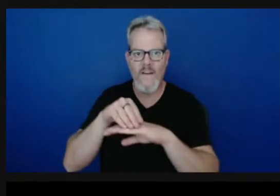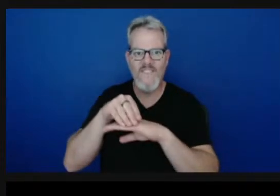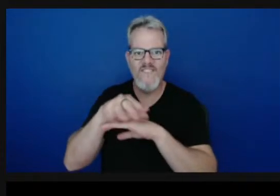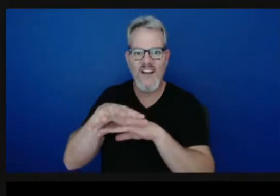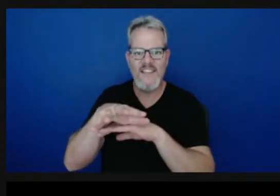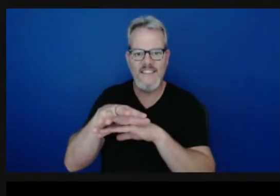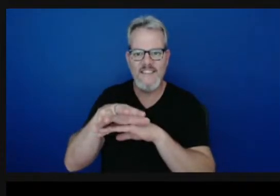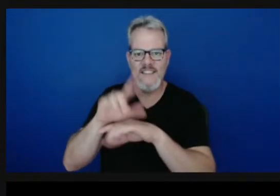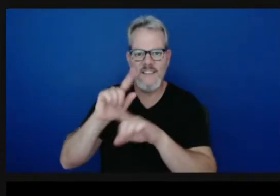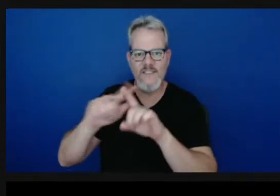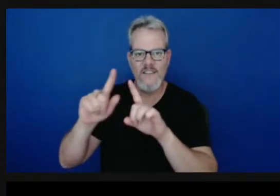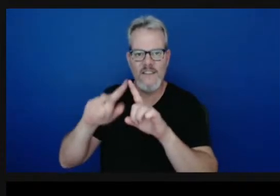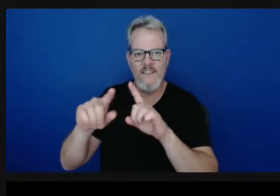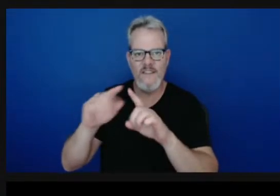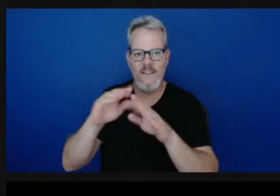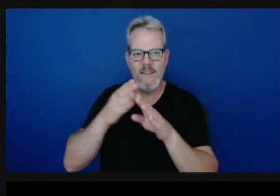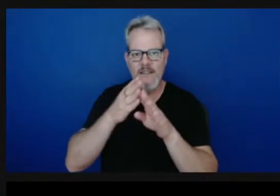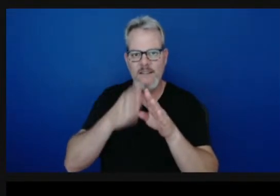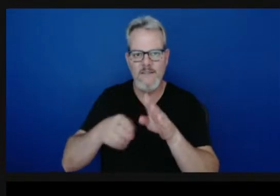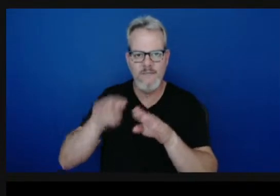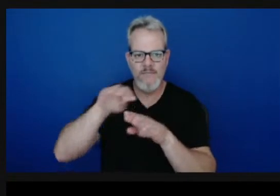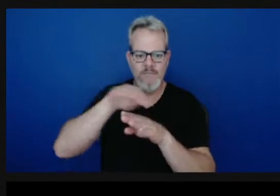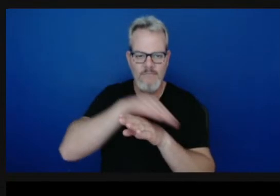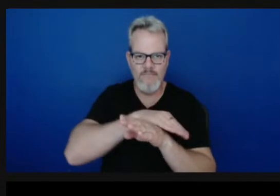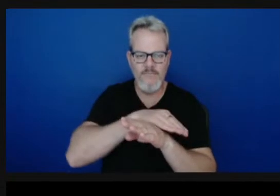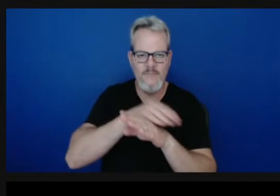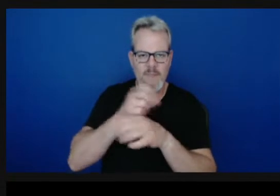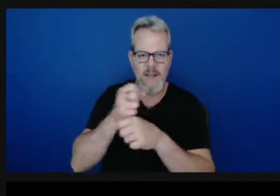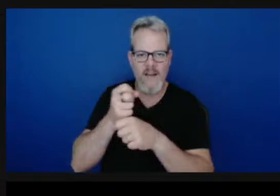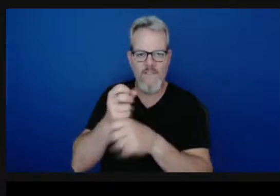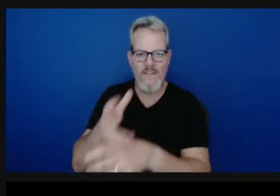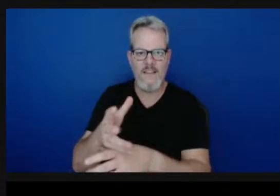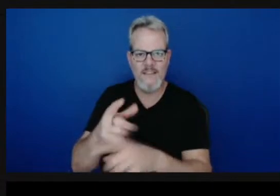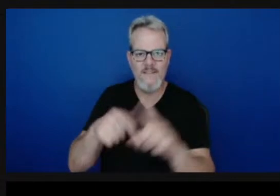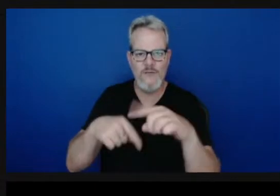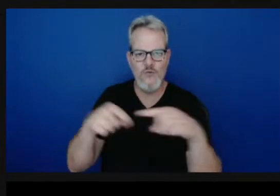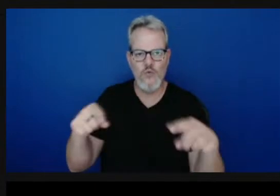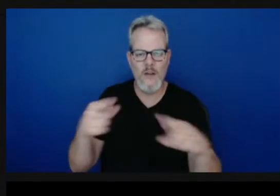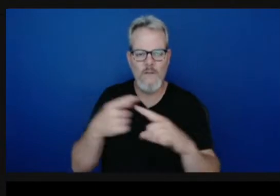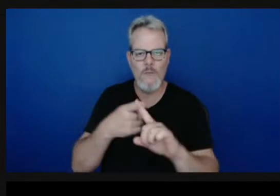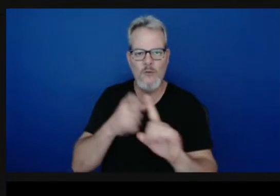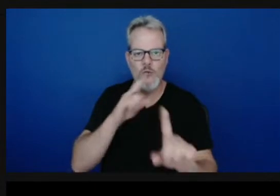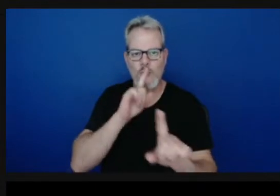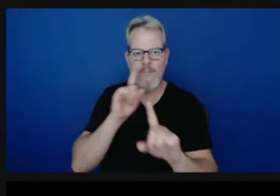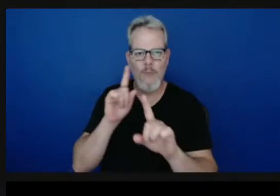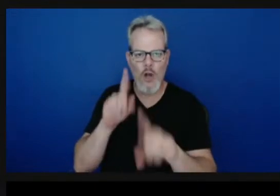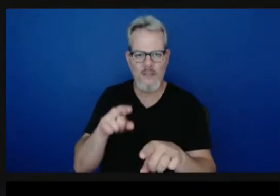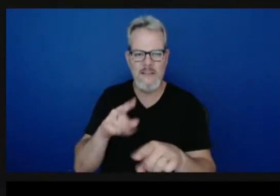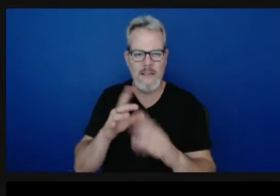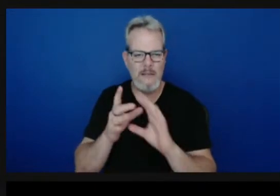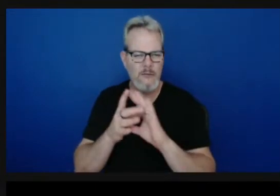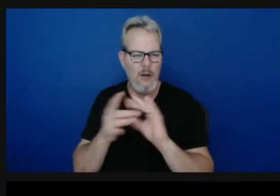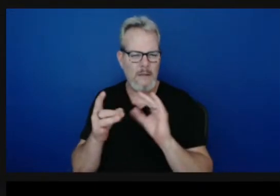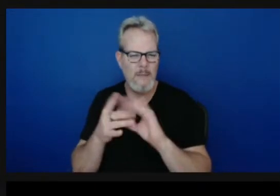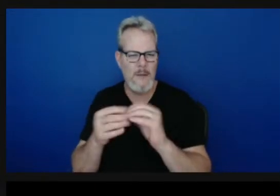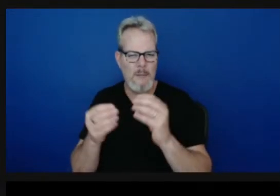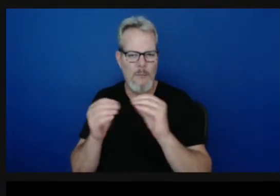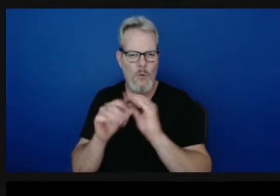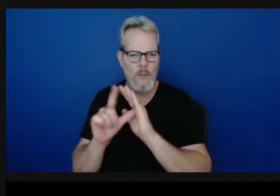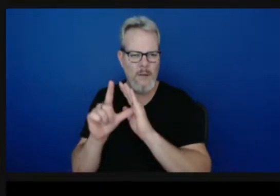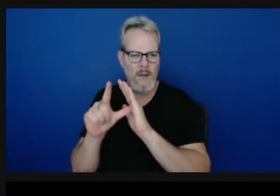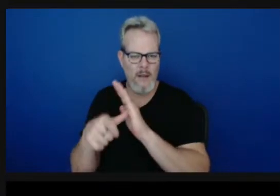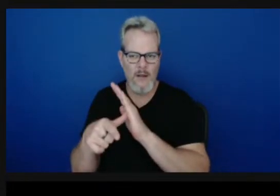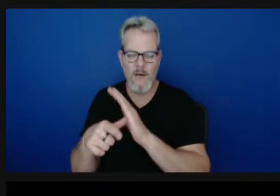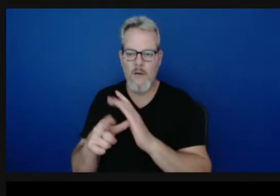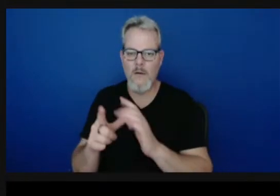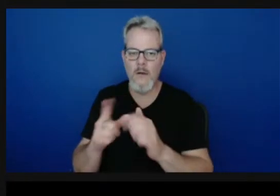the flank of Mauna Loa moving in response to Kīlauea. I'll get back to that here in a few minutes. But also for the whole month, it's been